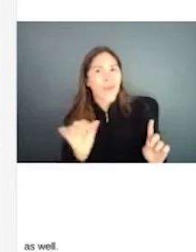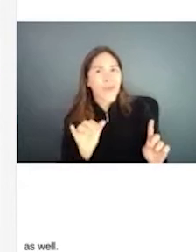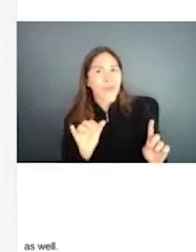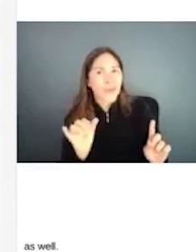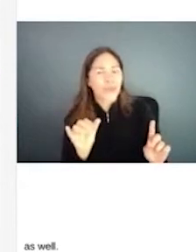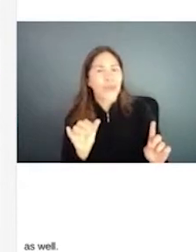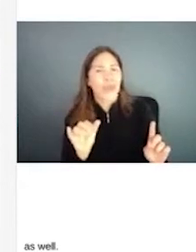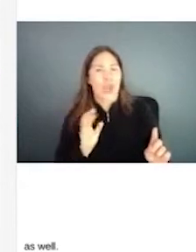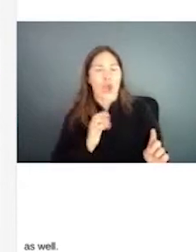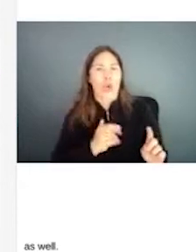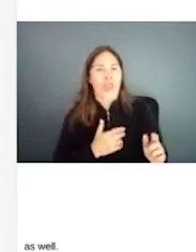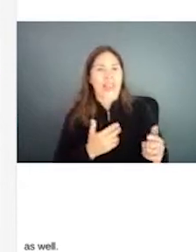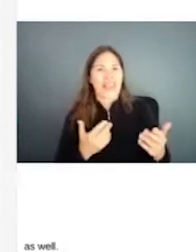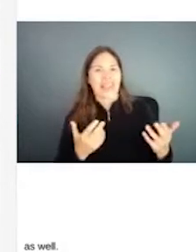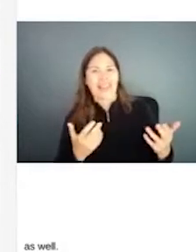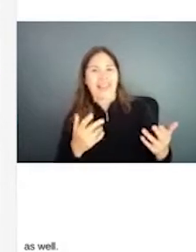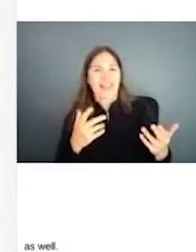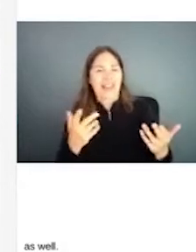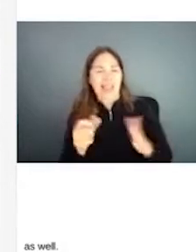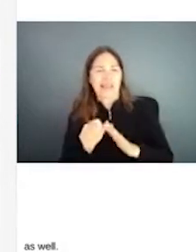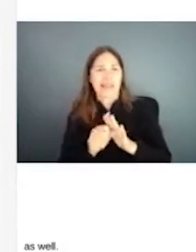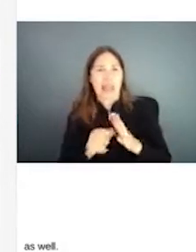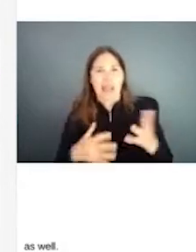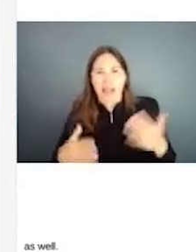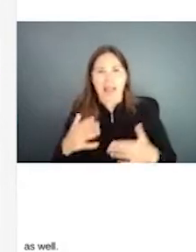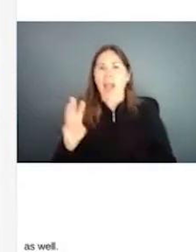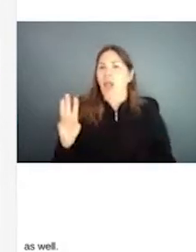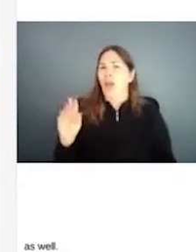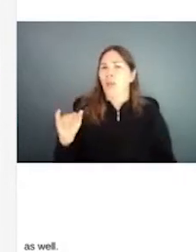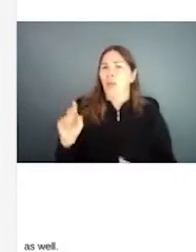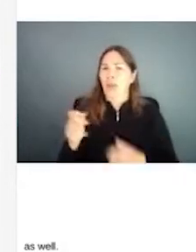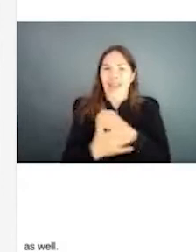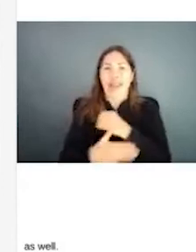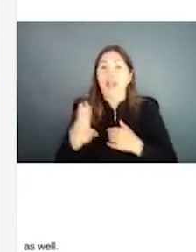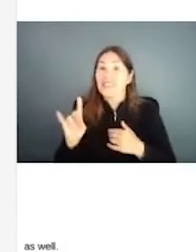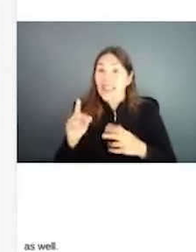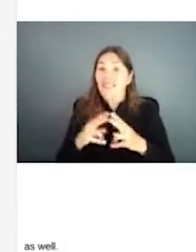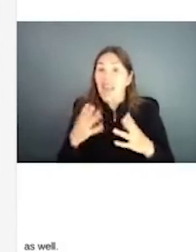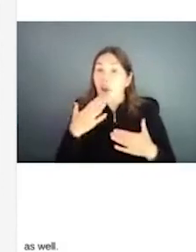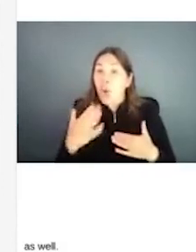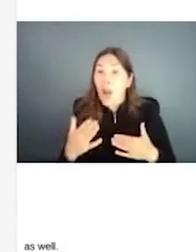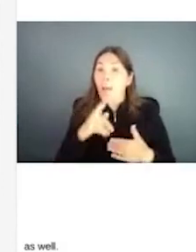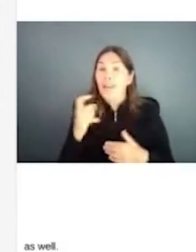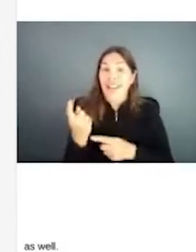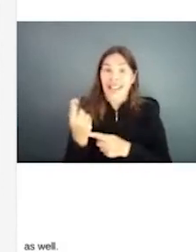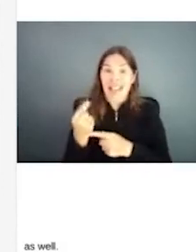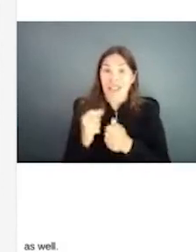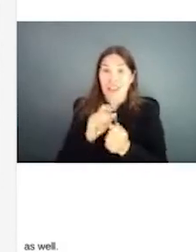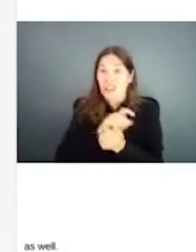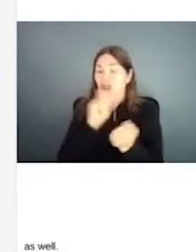fall short as a state on this. In Wake County, we've done very well because last year with the changes,